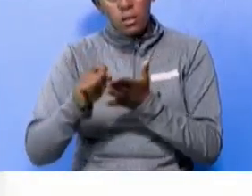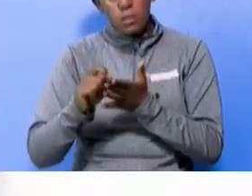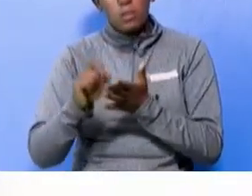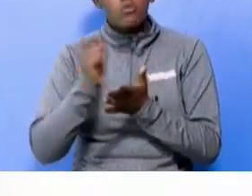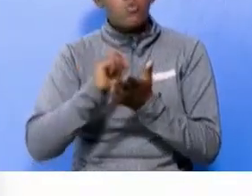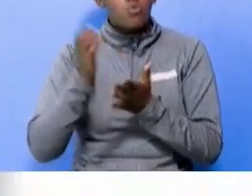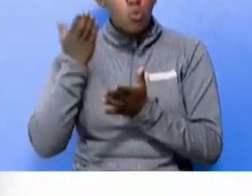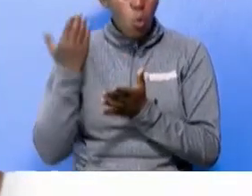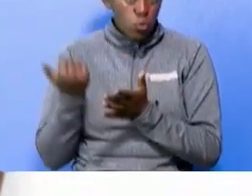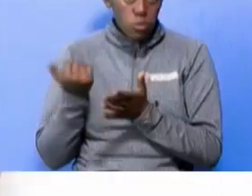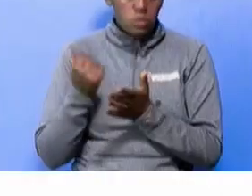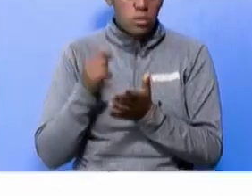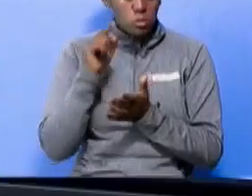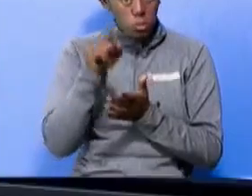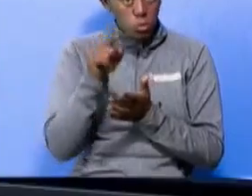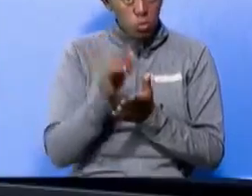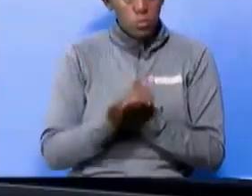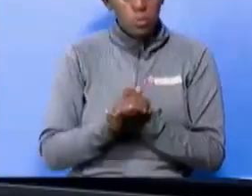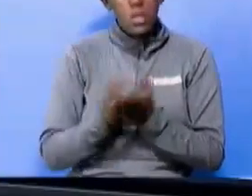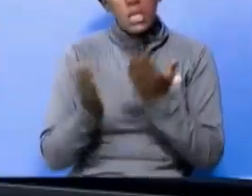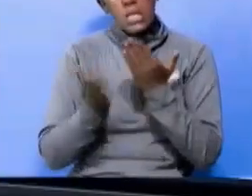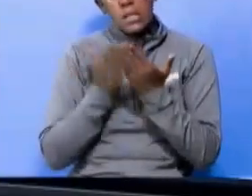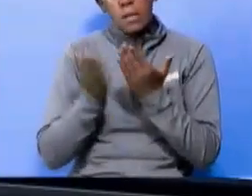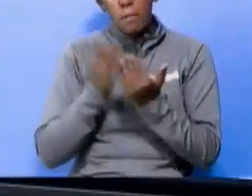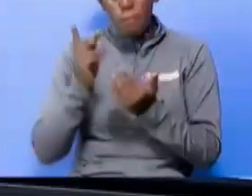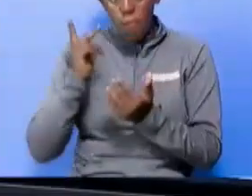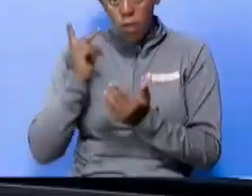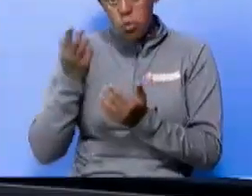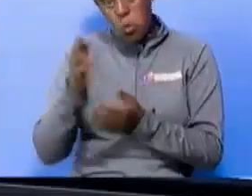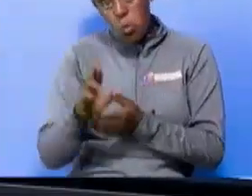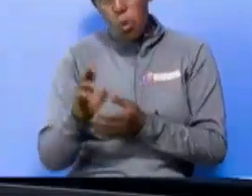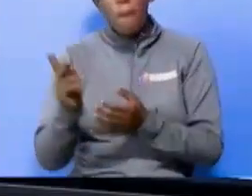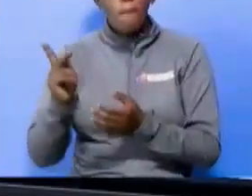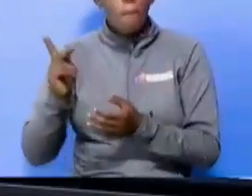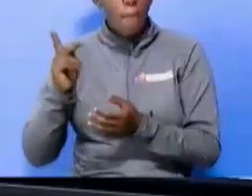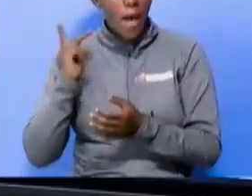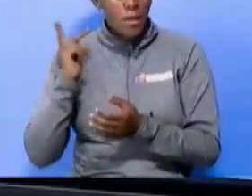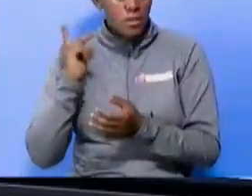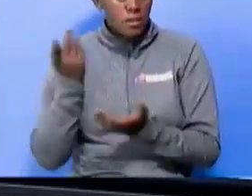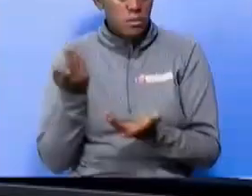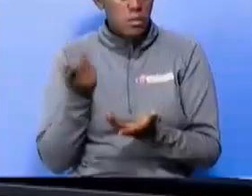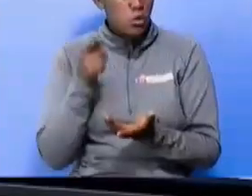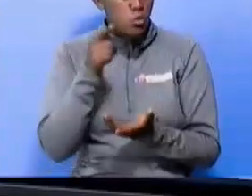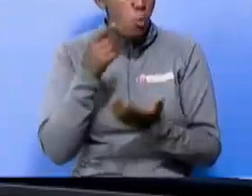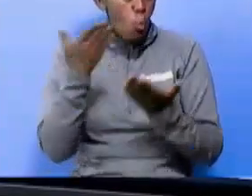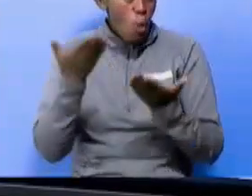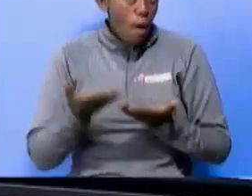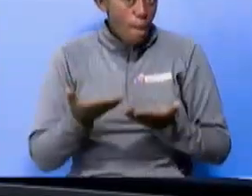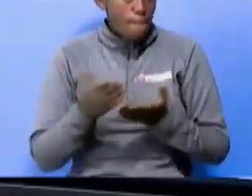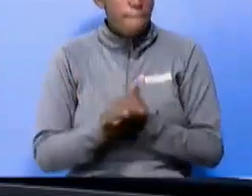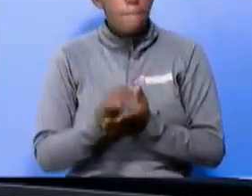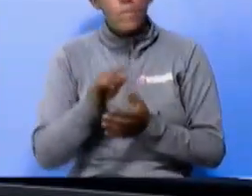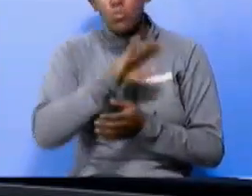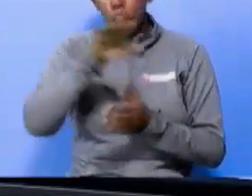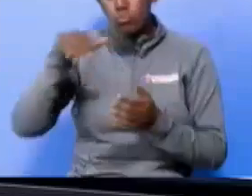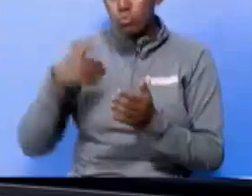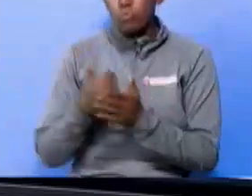If you want to talk about your simple past or past action, you are welcome to use all